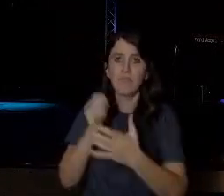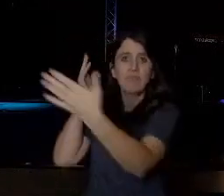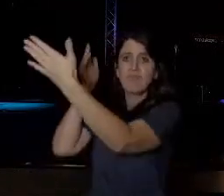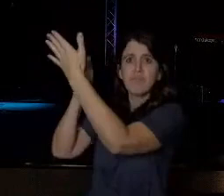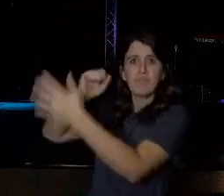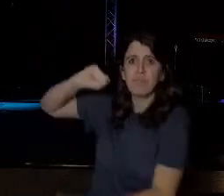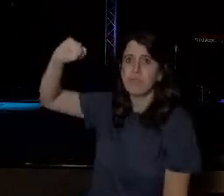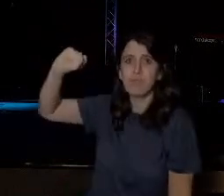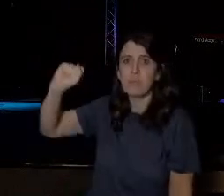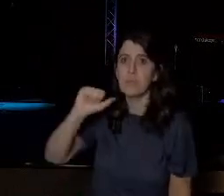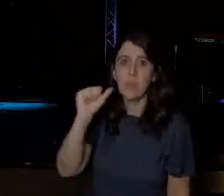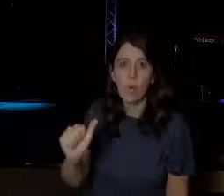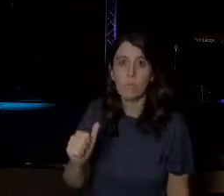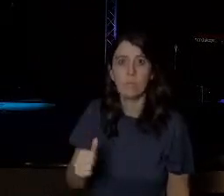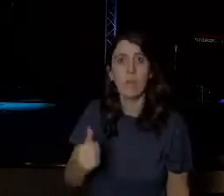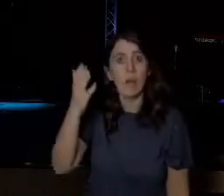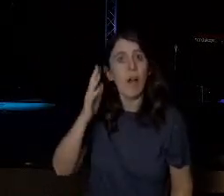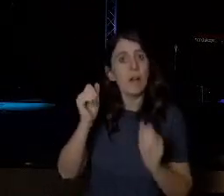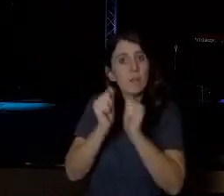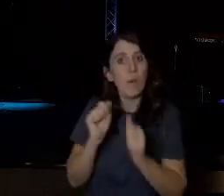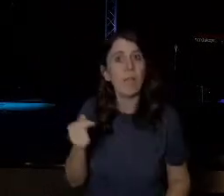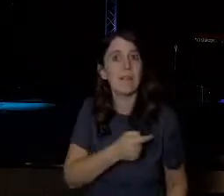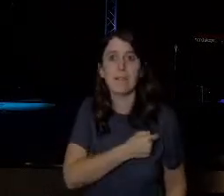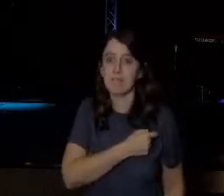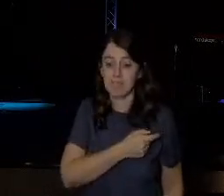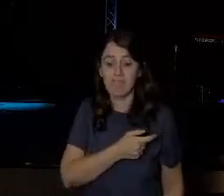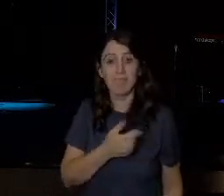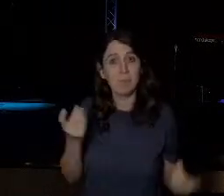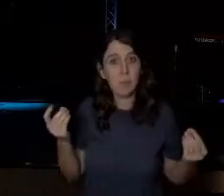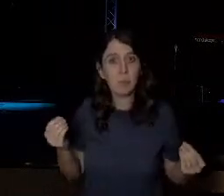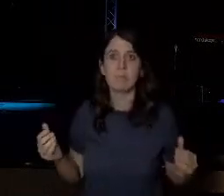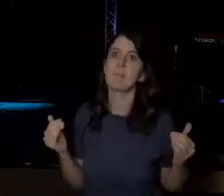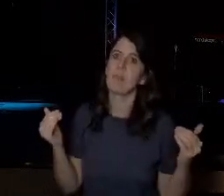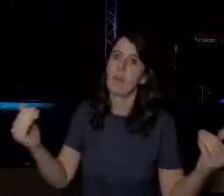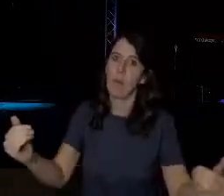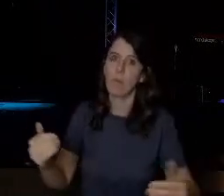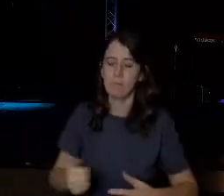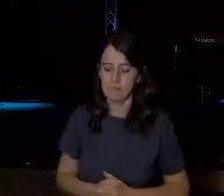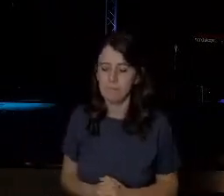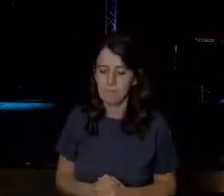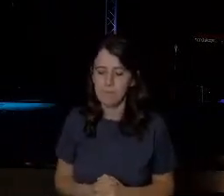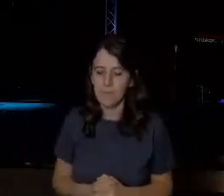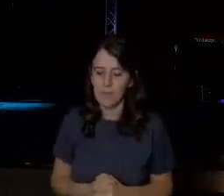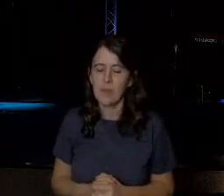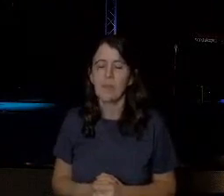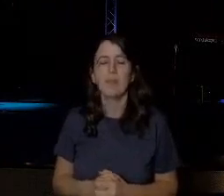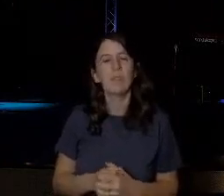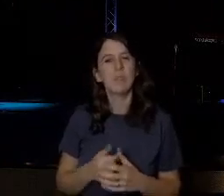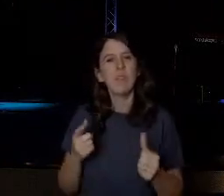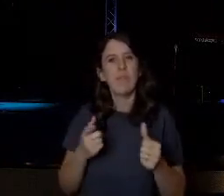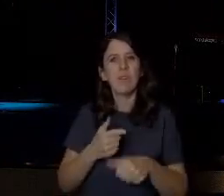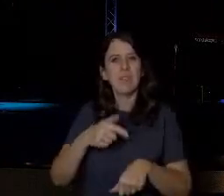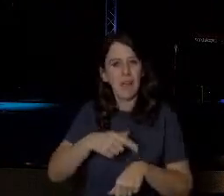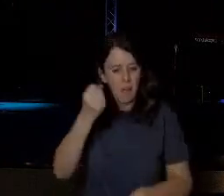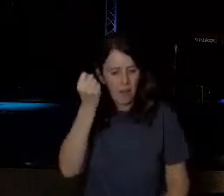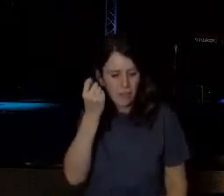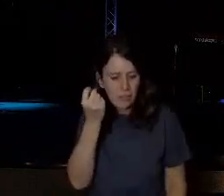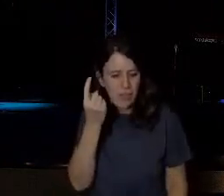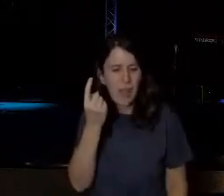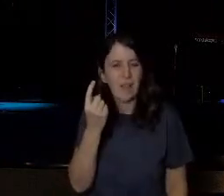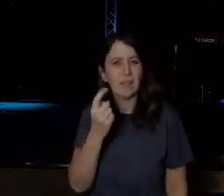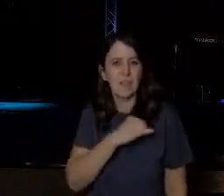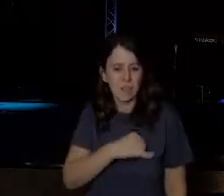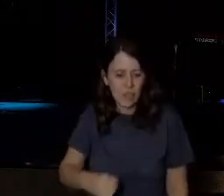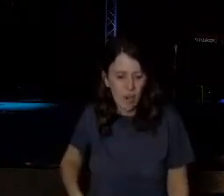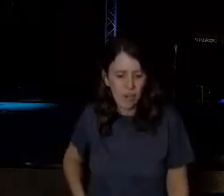is with us, so let's go. And this is really the first glimpse that we get into the attitude of Joshua, into really what makes Joshua